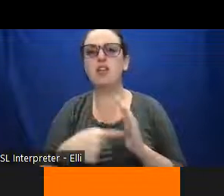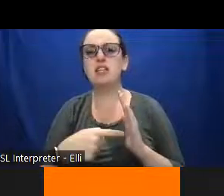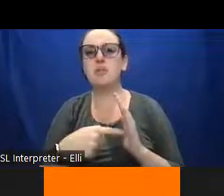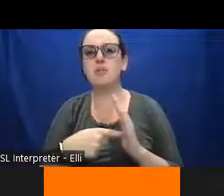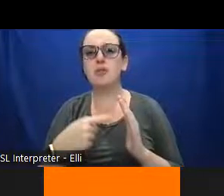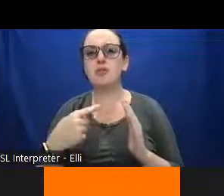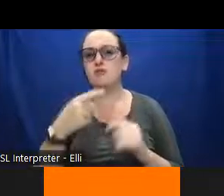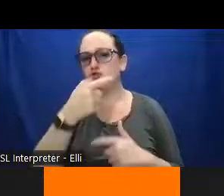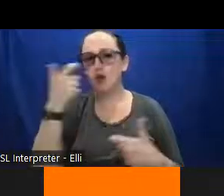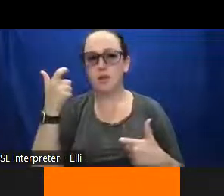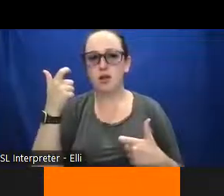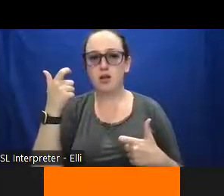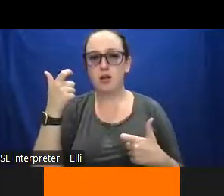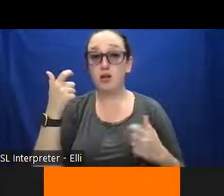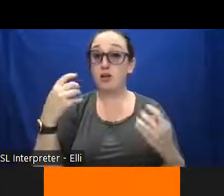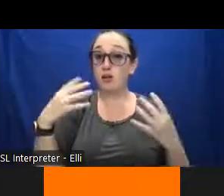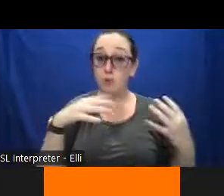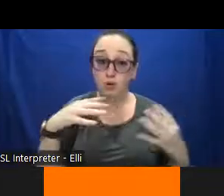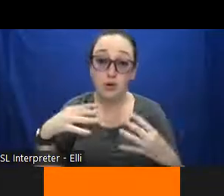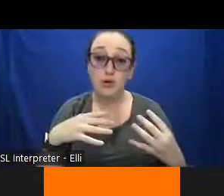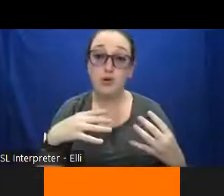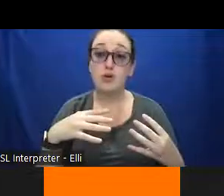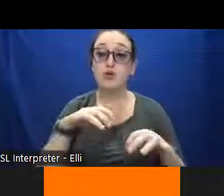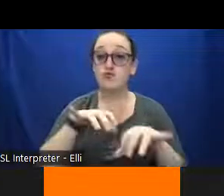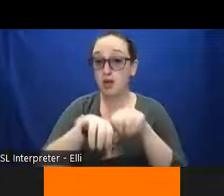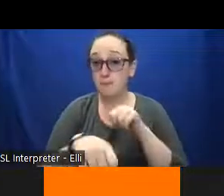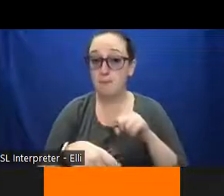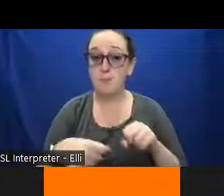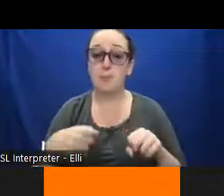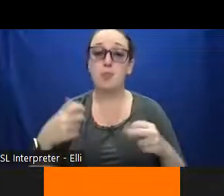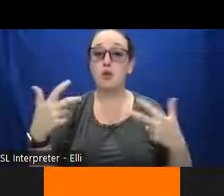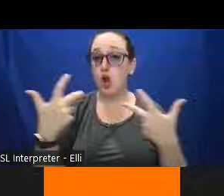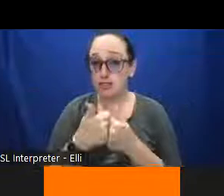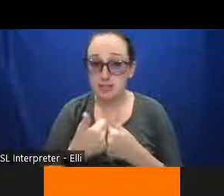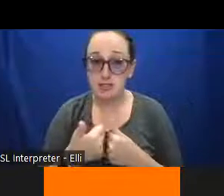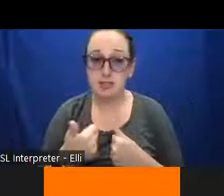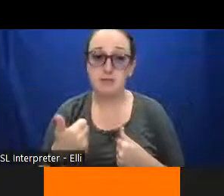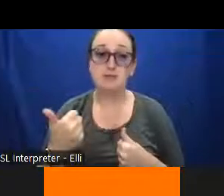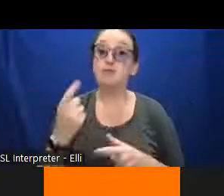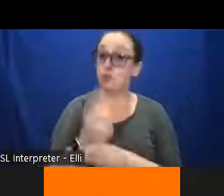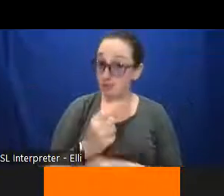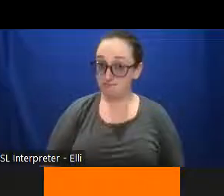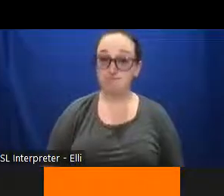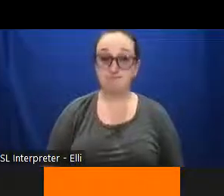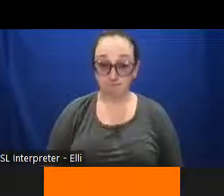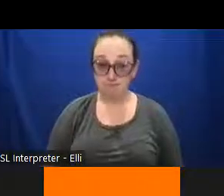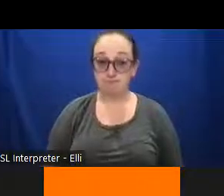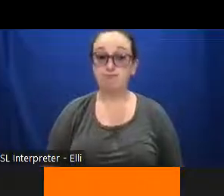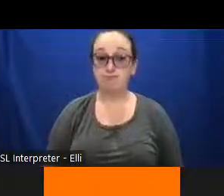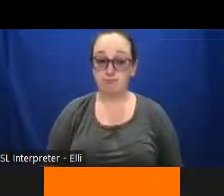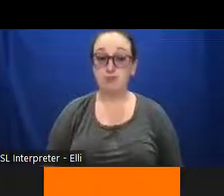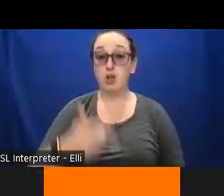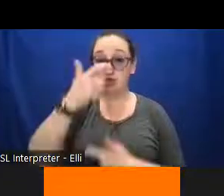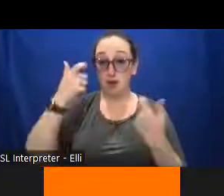trauma? War? Rape? A car crash? Good, yes. Trauma occurs